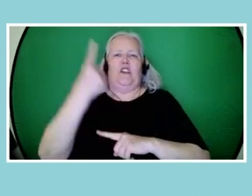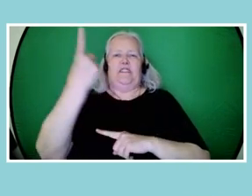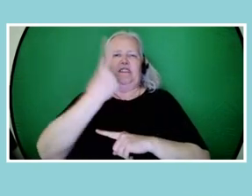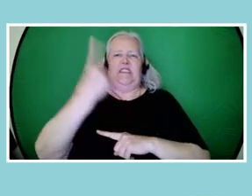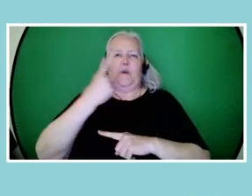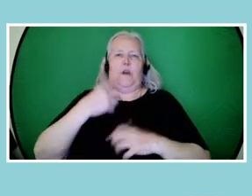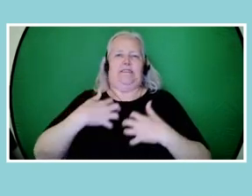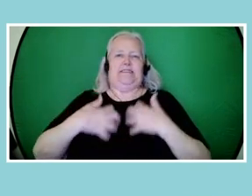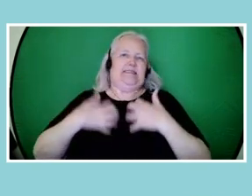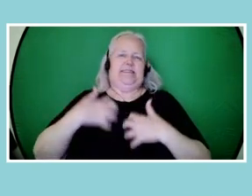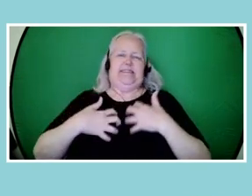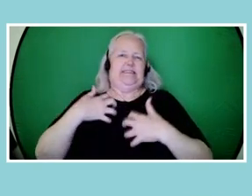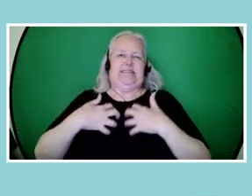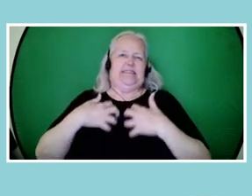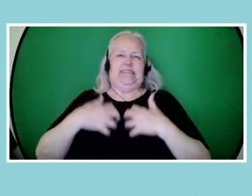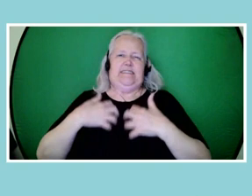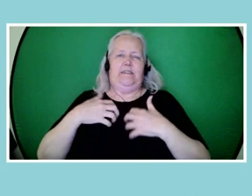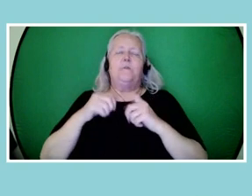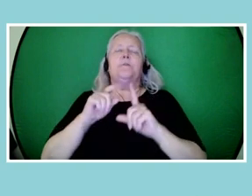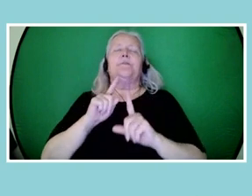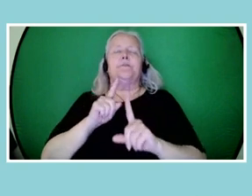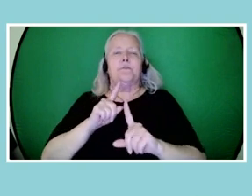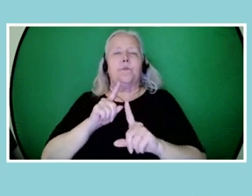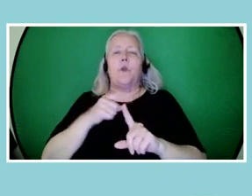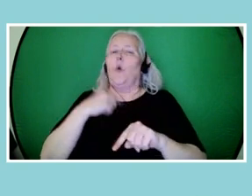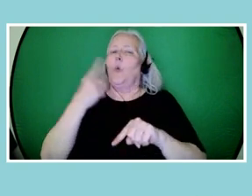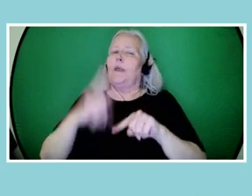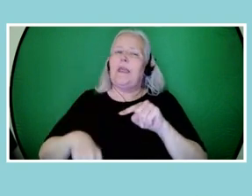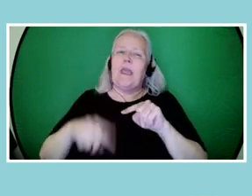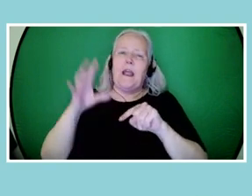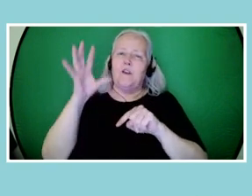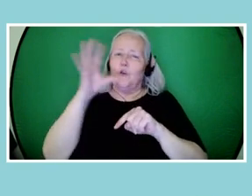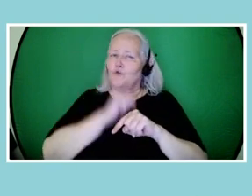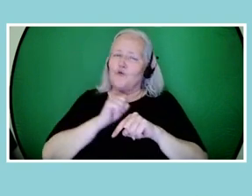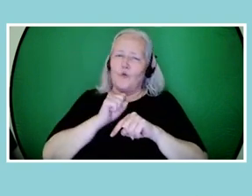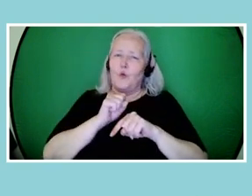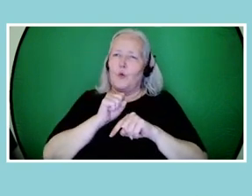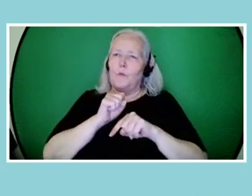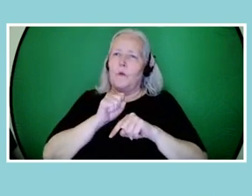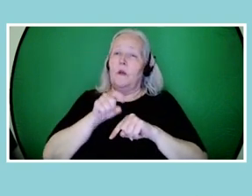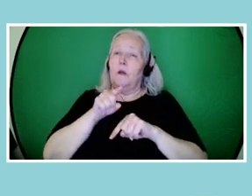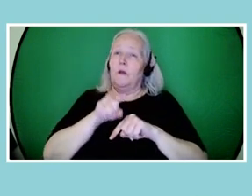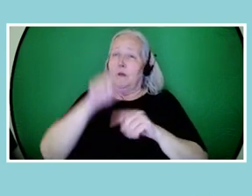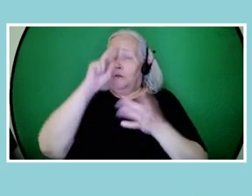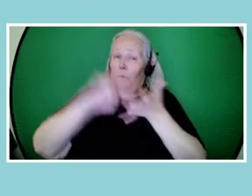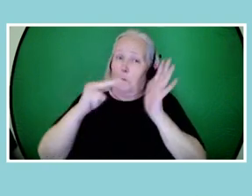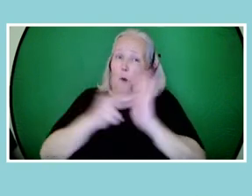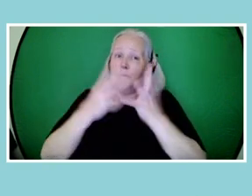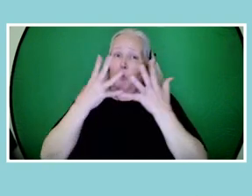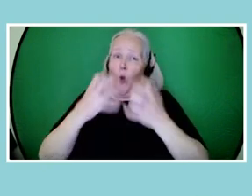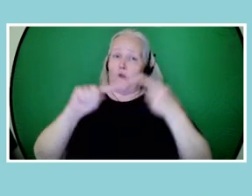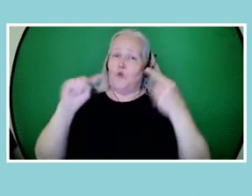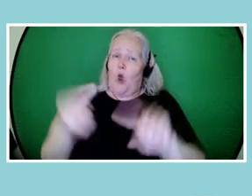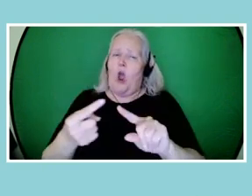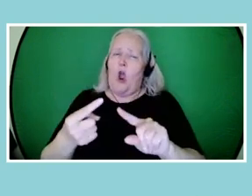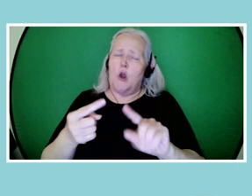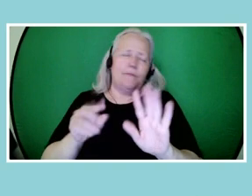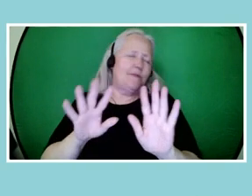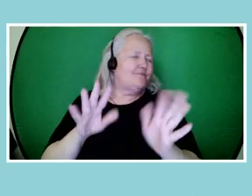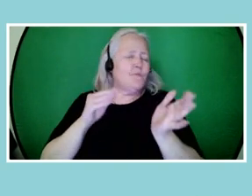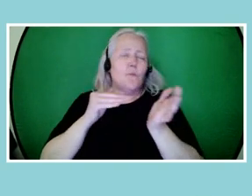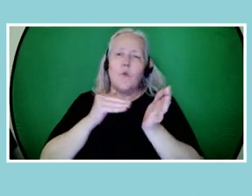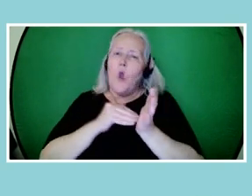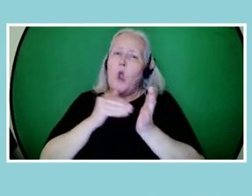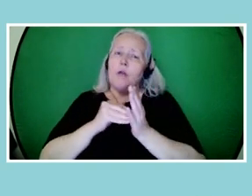think it's important that we not assume that everybody is always trying to do harm. A lot of times people are